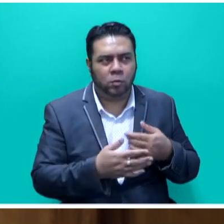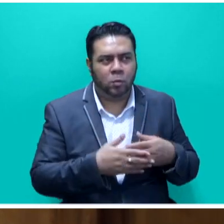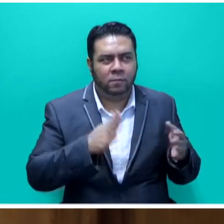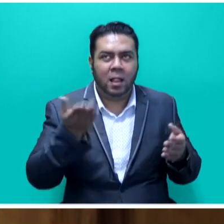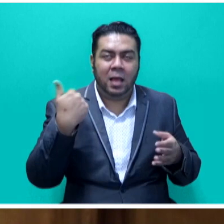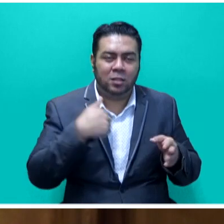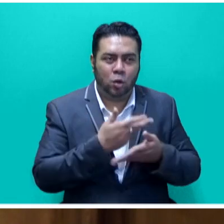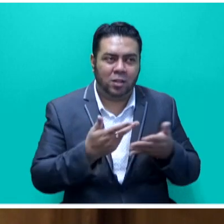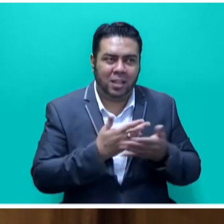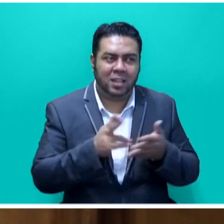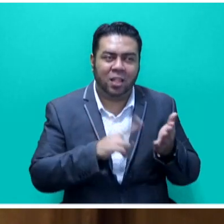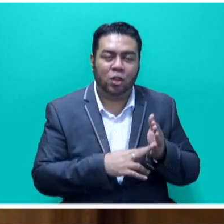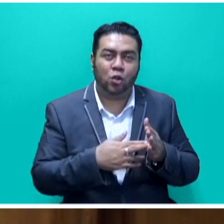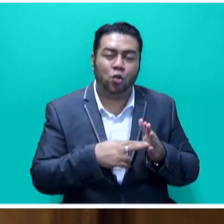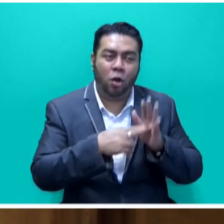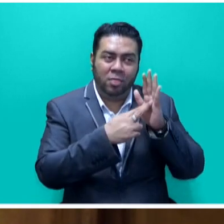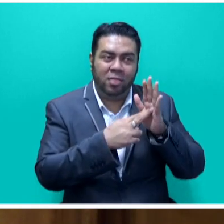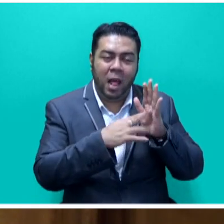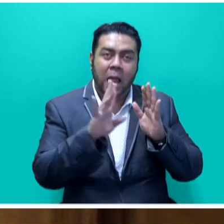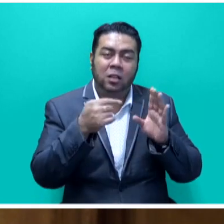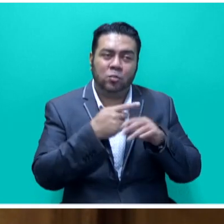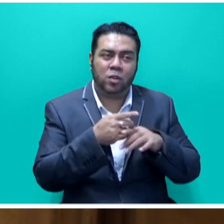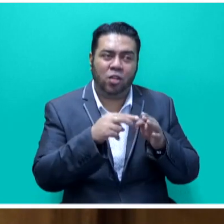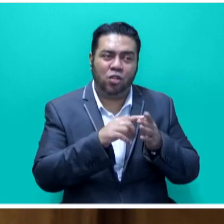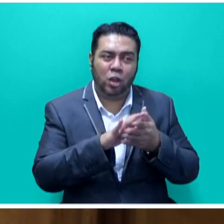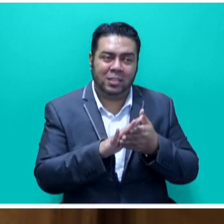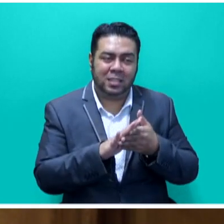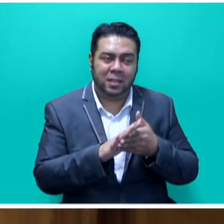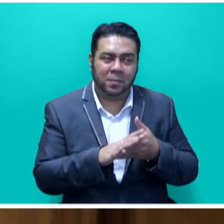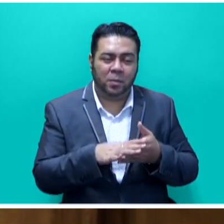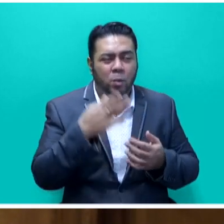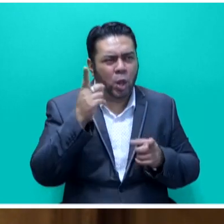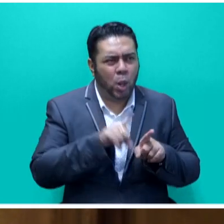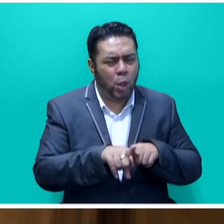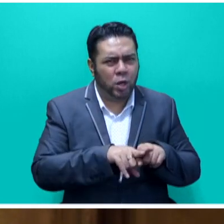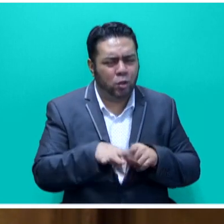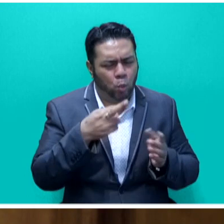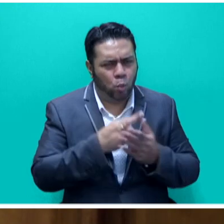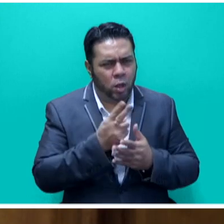in the North last week, Thursday, and we are learning the real causes of these